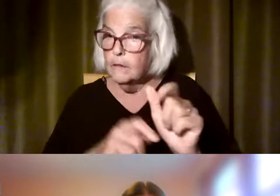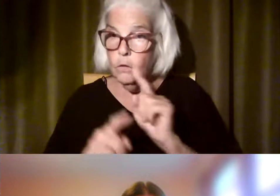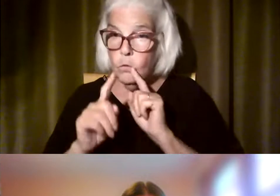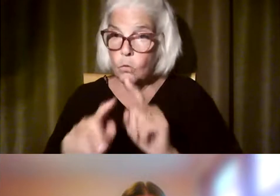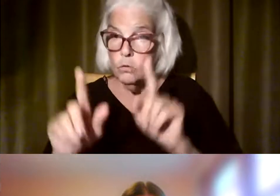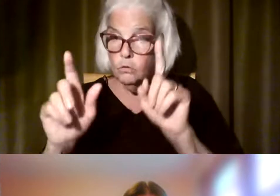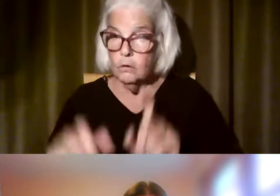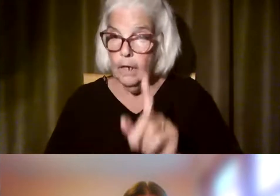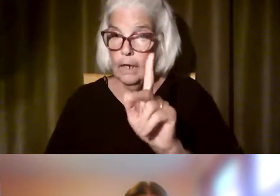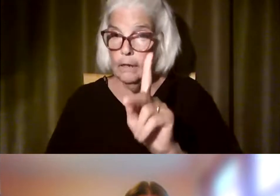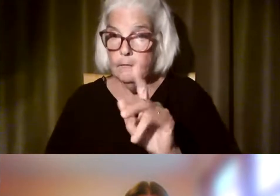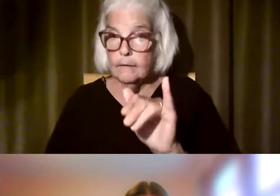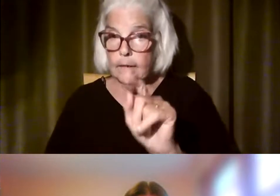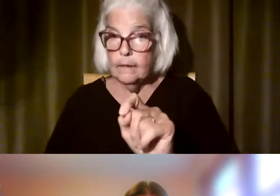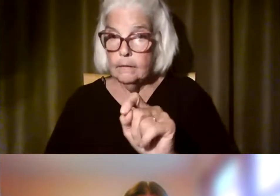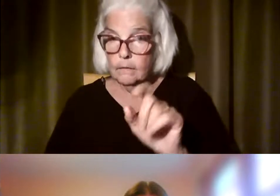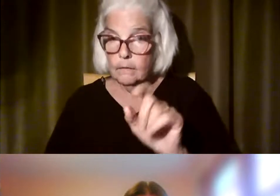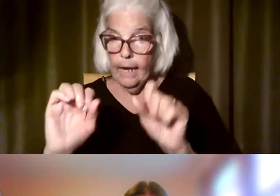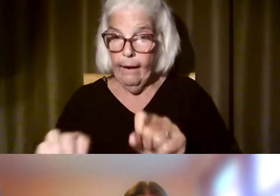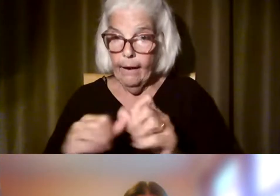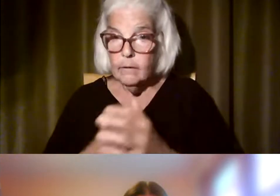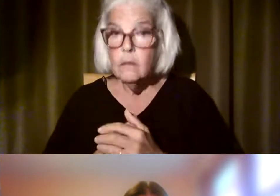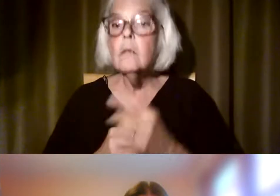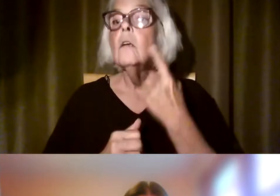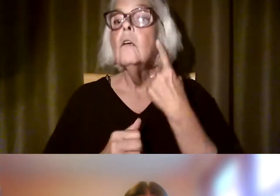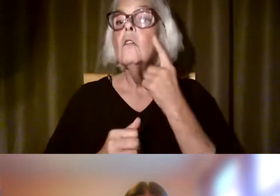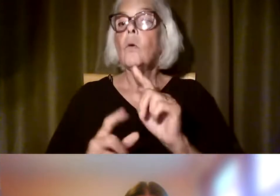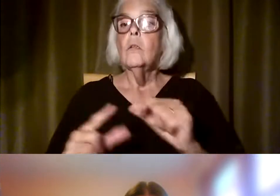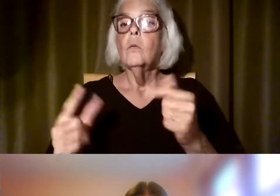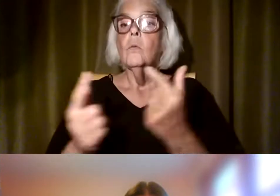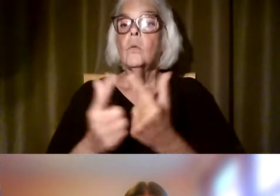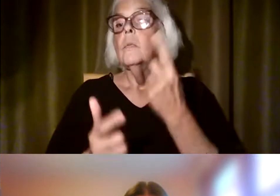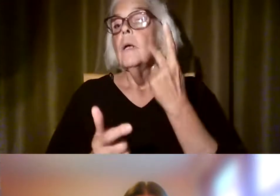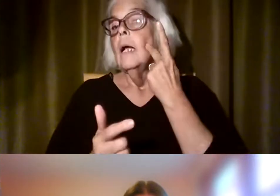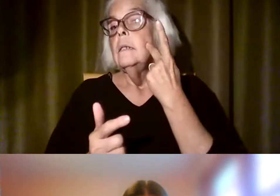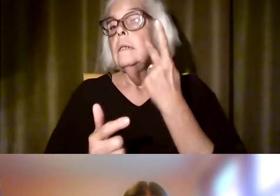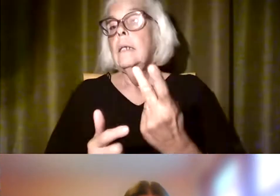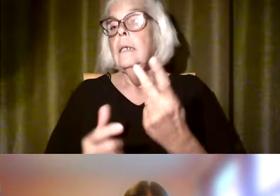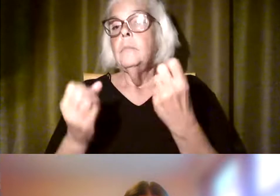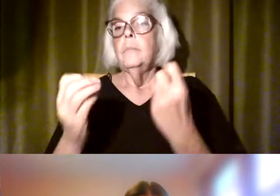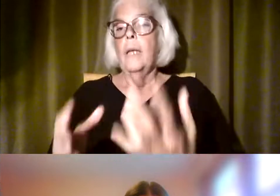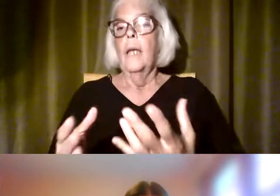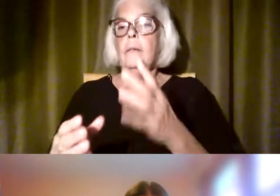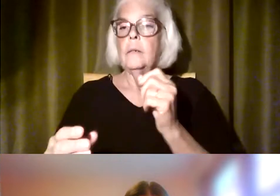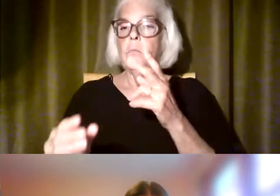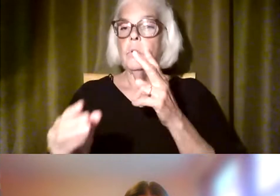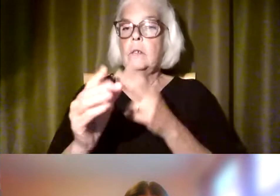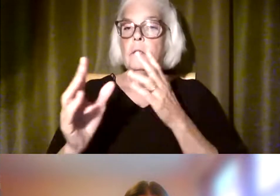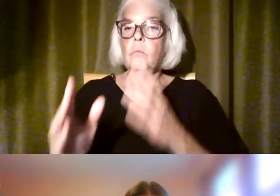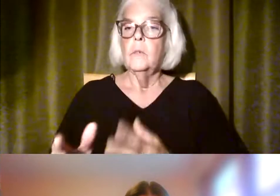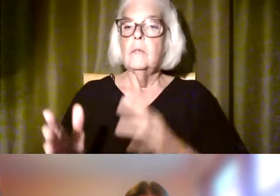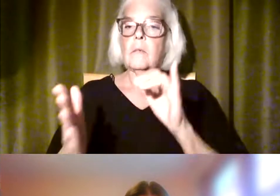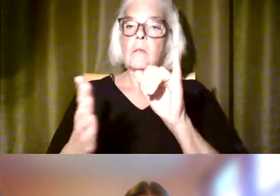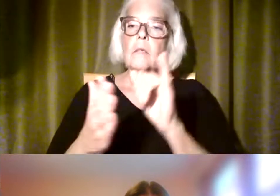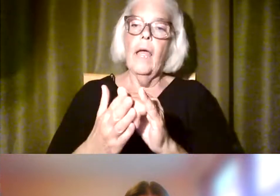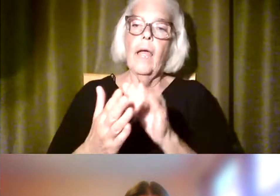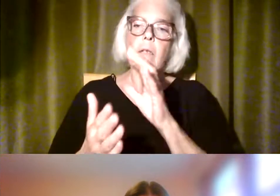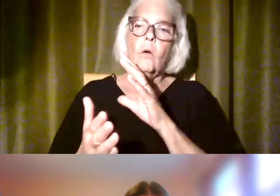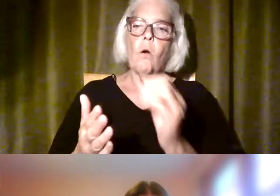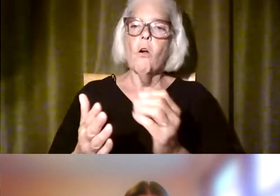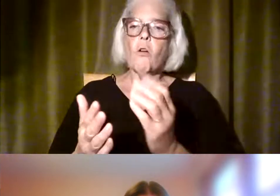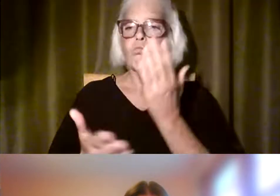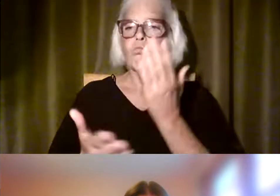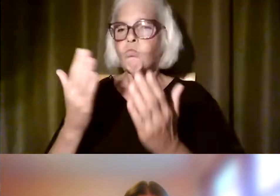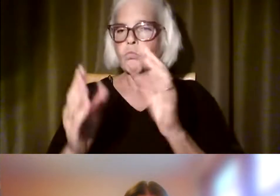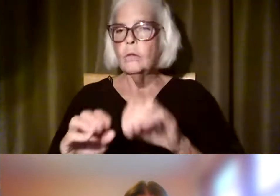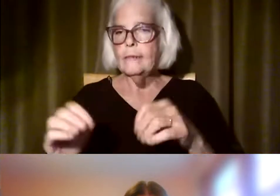I'm seeing a lot of the participants who are representing organizations who are already participating in AIDC. But for